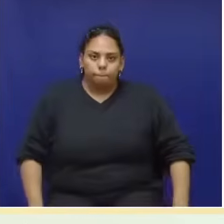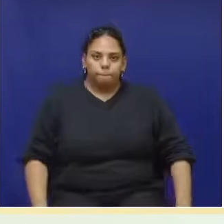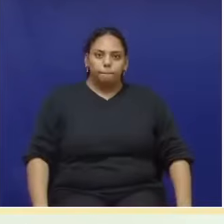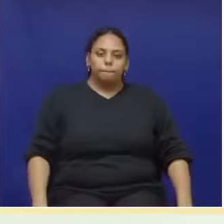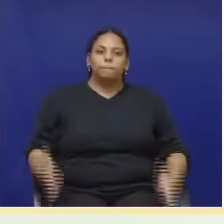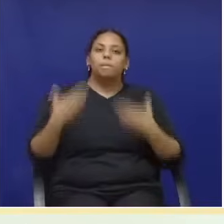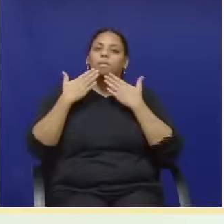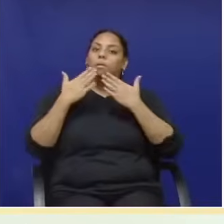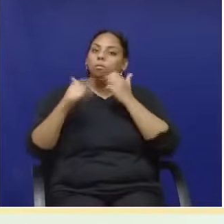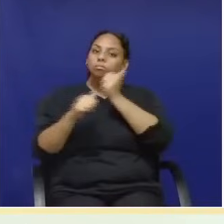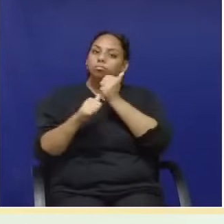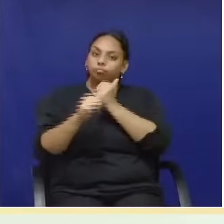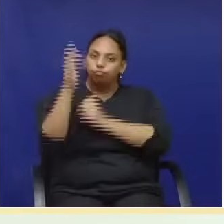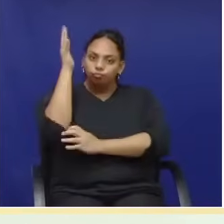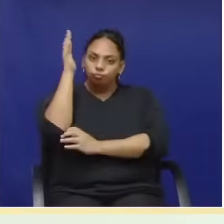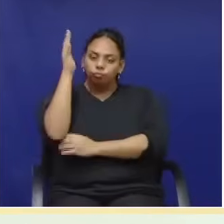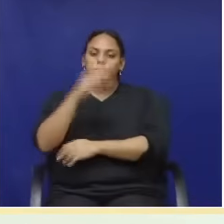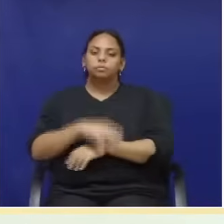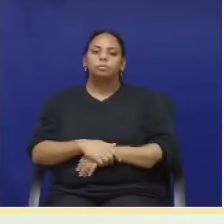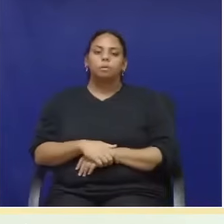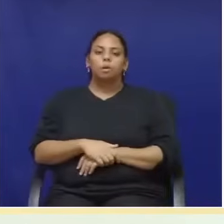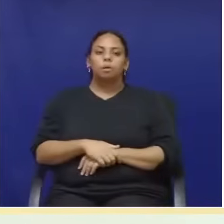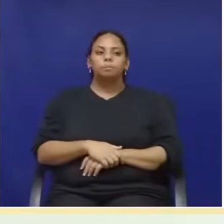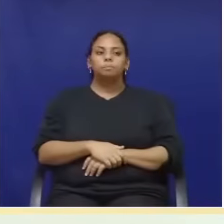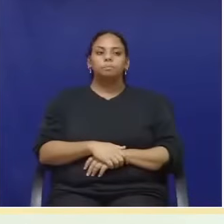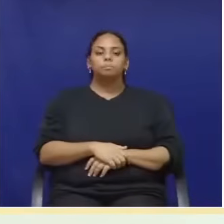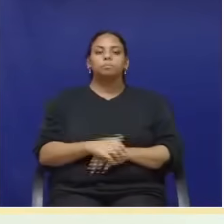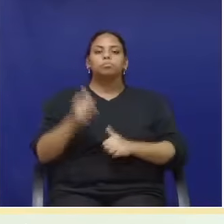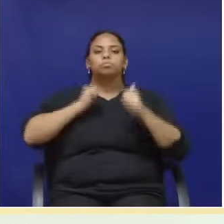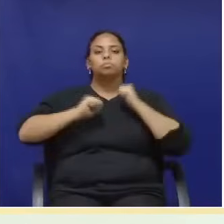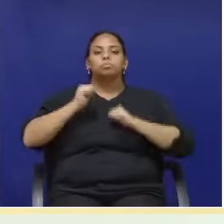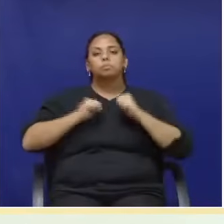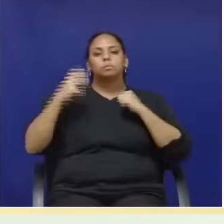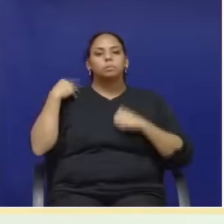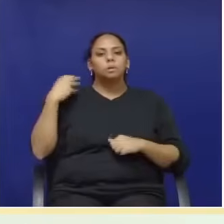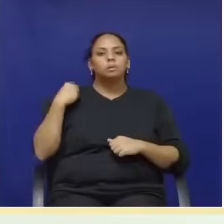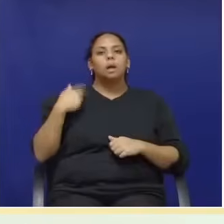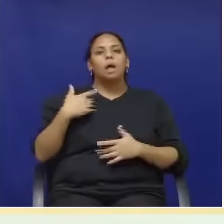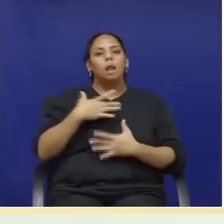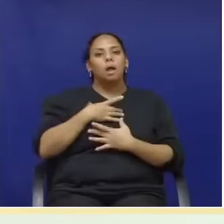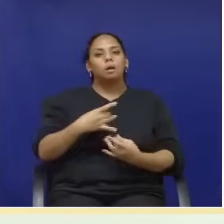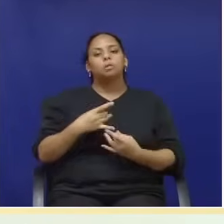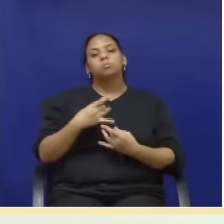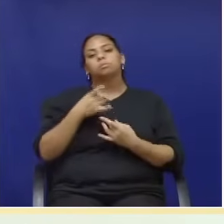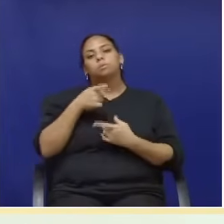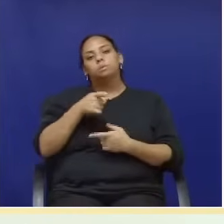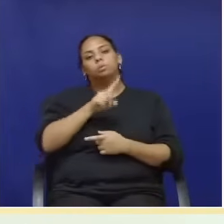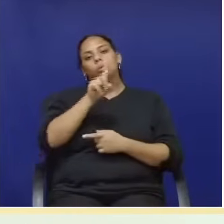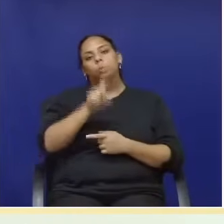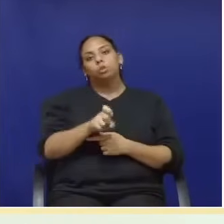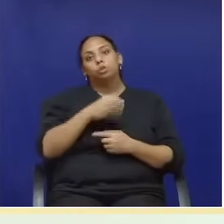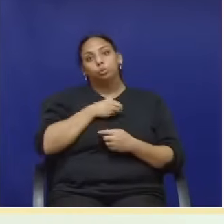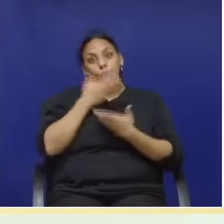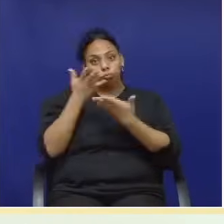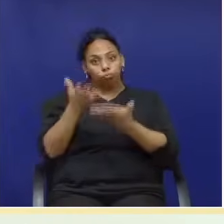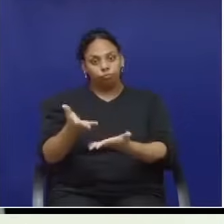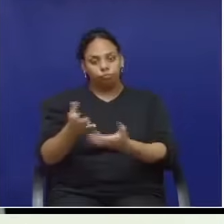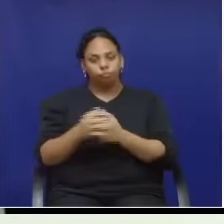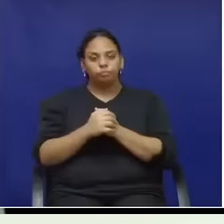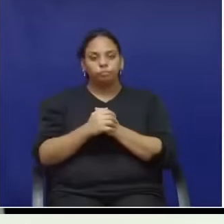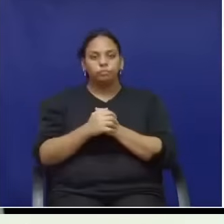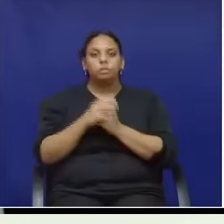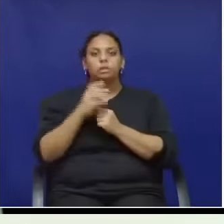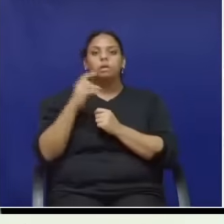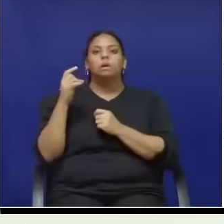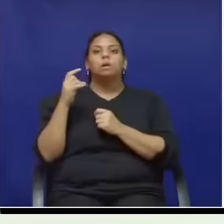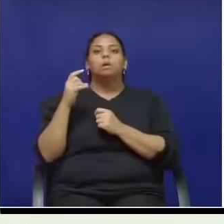Thank you, Deputy Speaker. Acting Minister, I would like to pose this question to you. In light